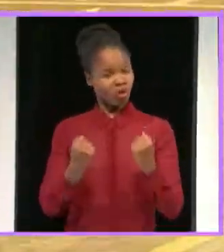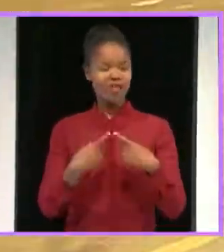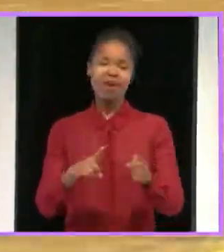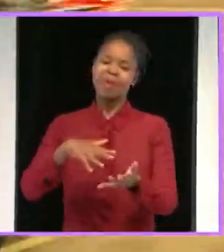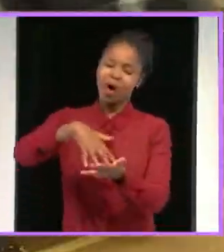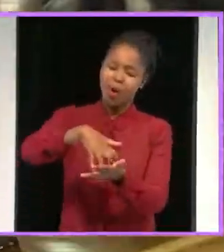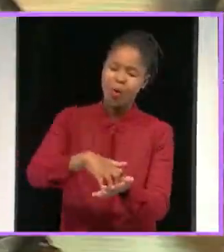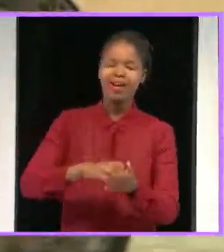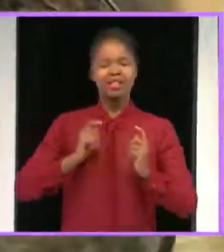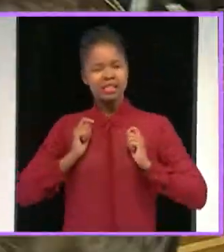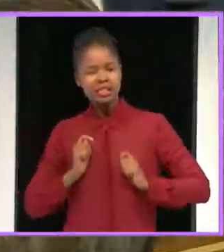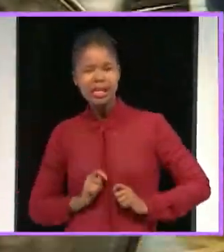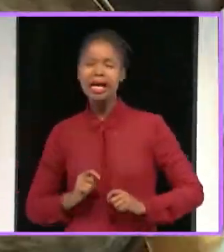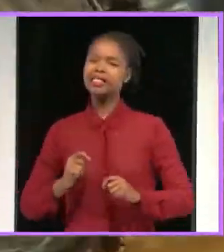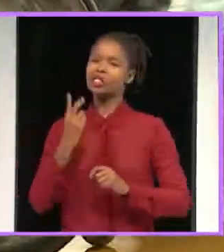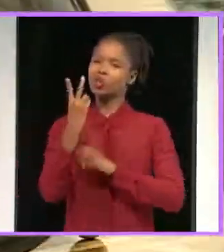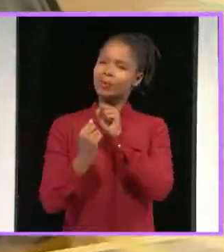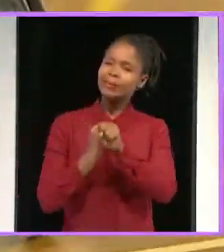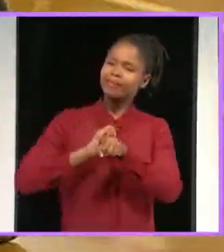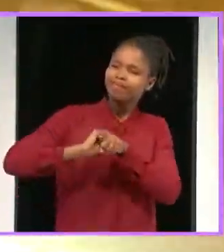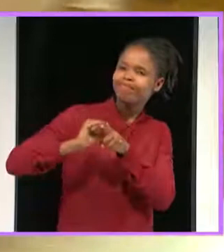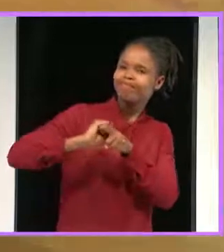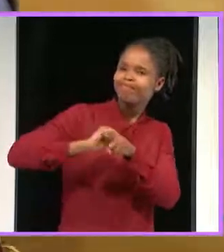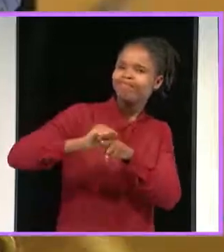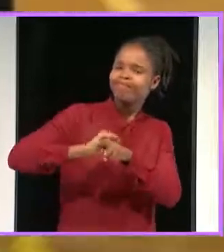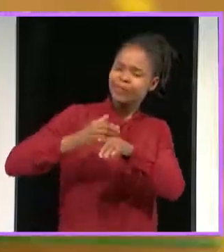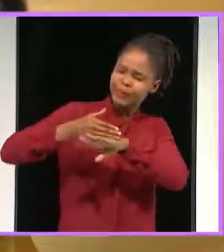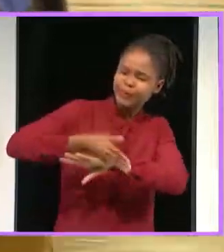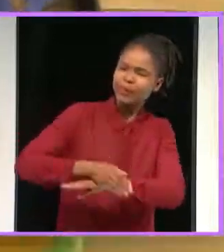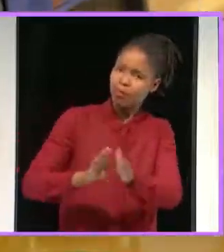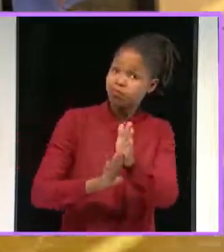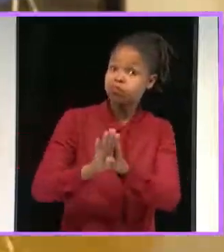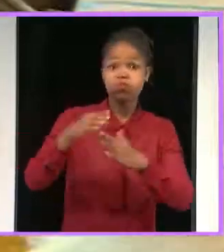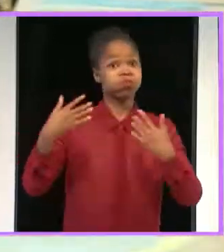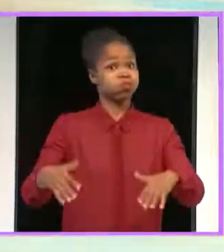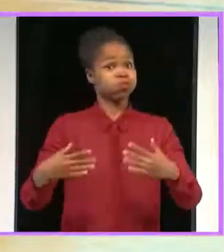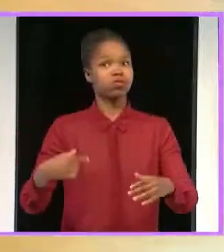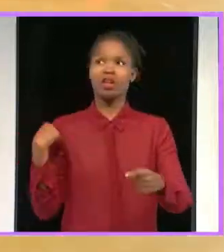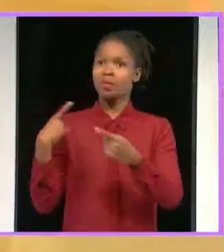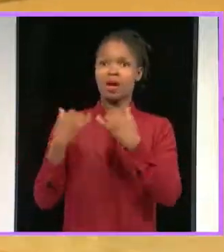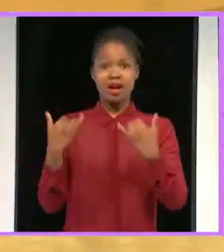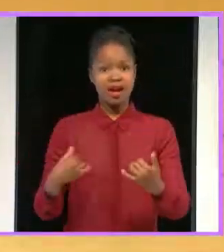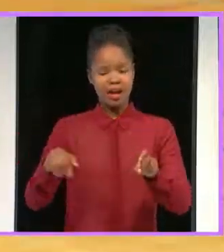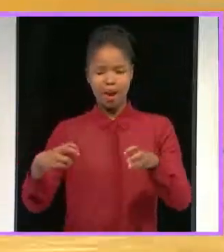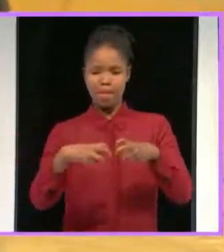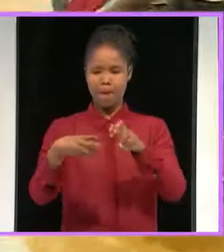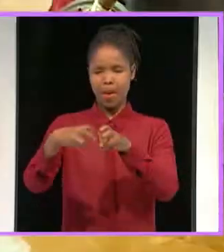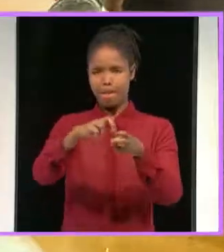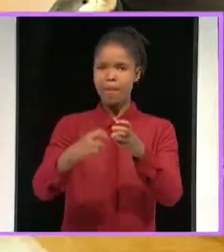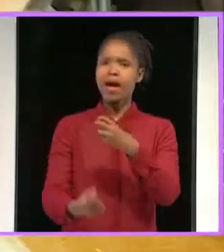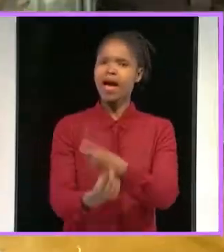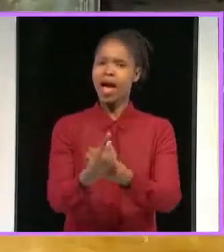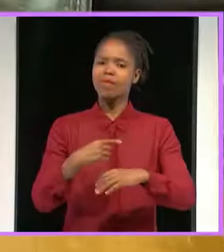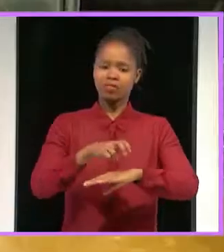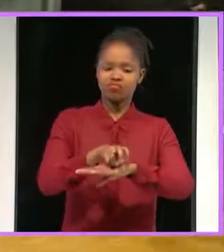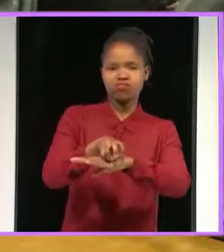took me around about 2 years to get into the sport. So yeah, but now I'm here to irritate anybody else what I can. All the guys know